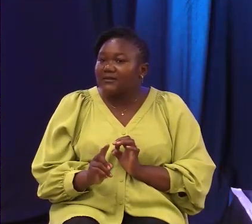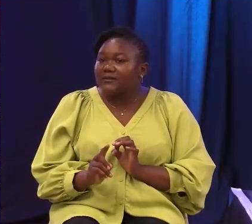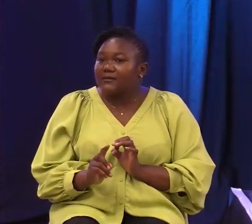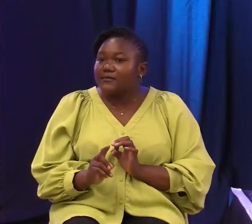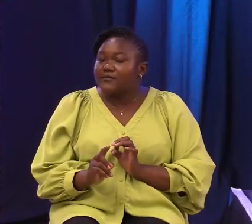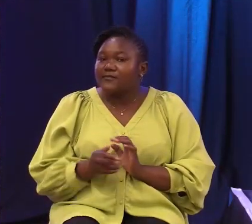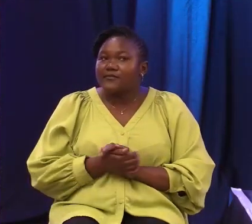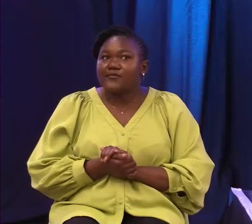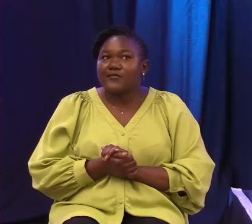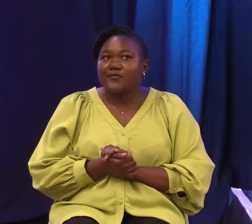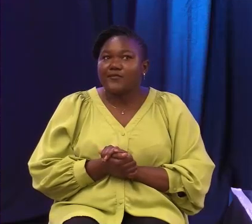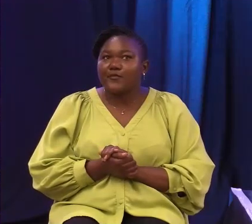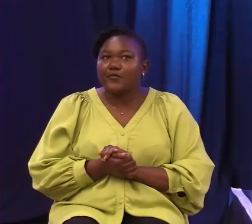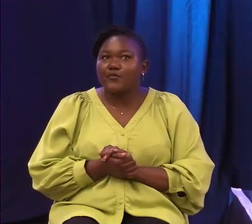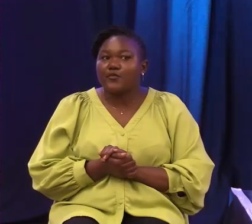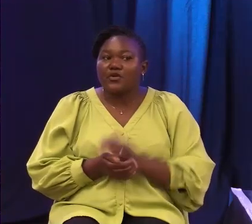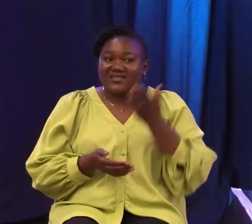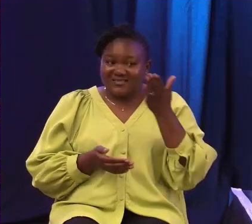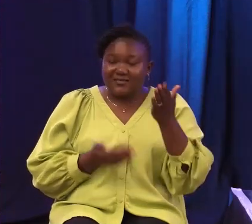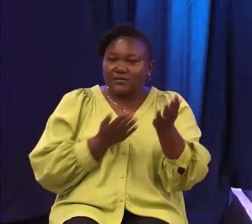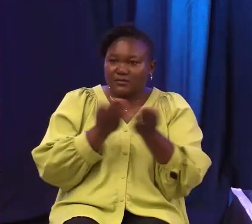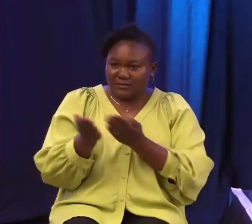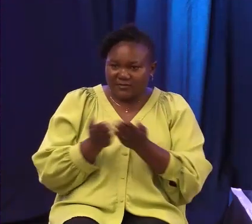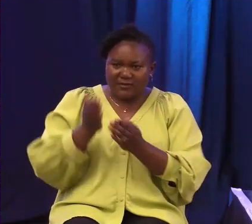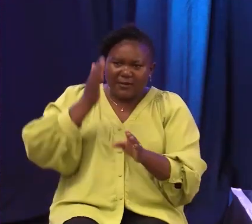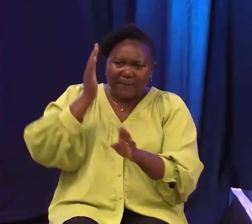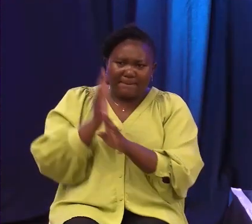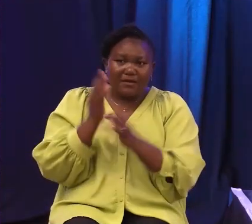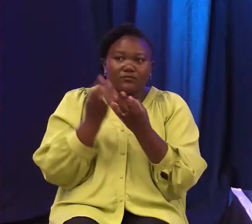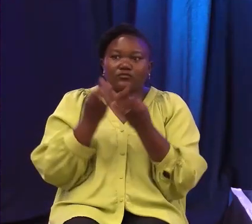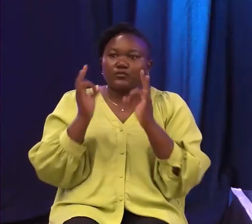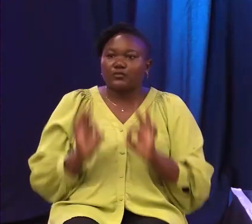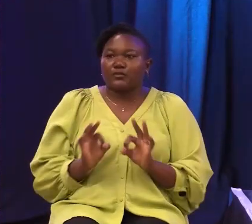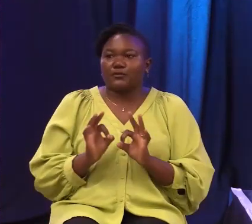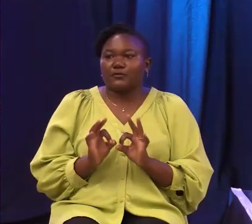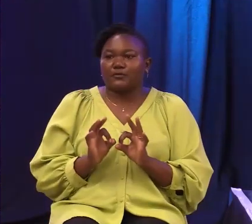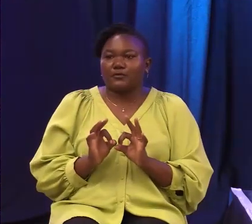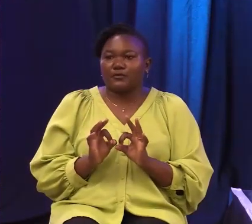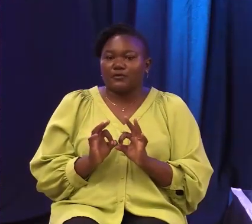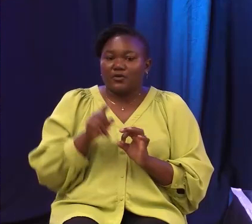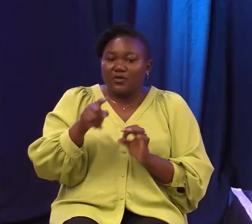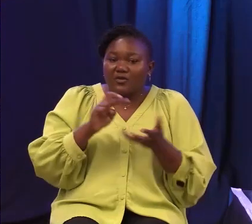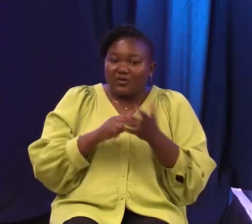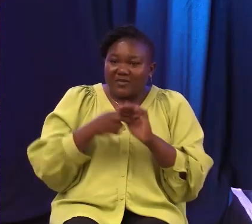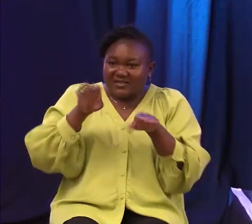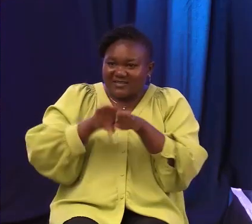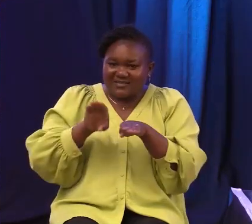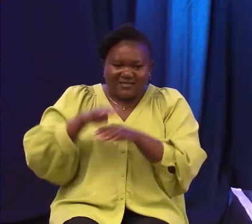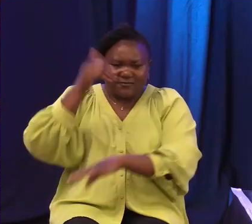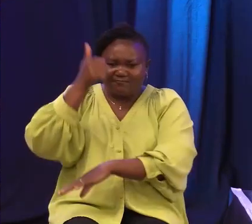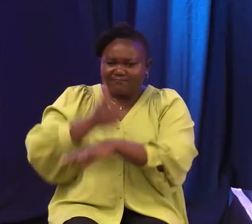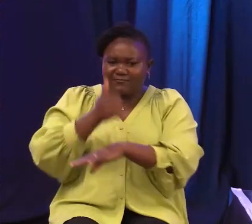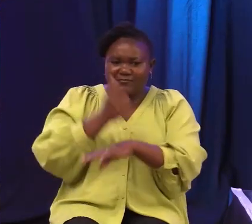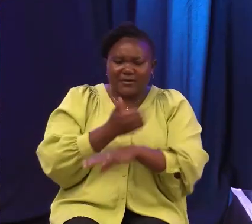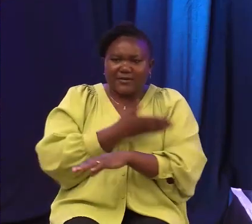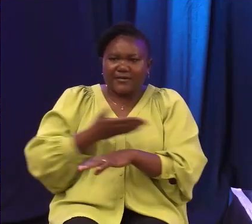her her services are absolutely free of charge. It is thus of great potency, ladies